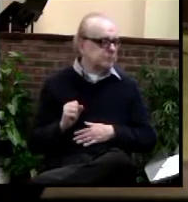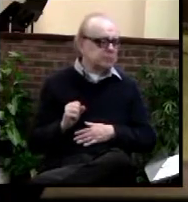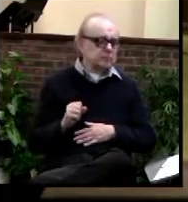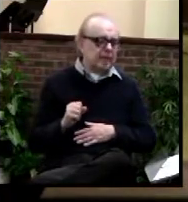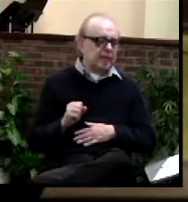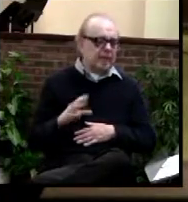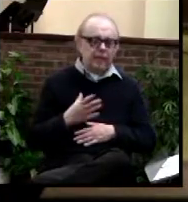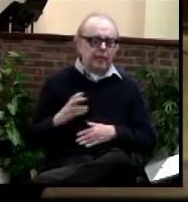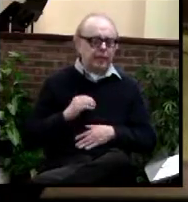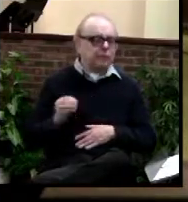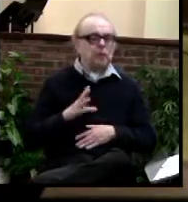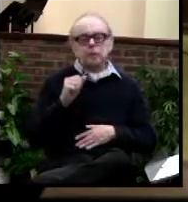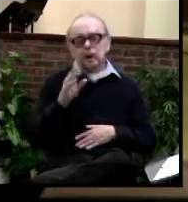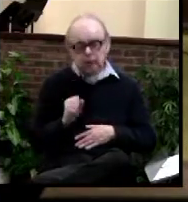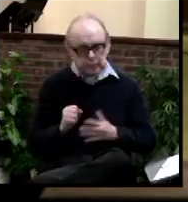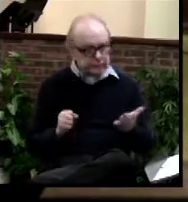possessions, cars.